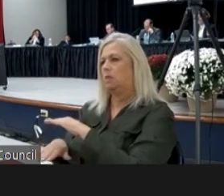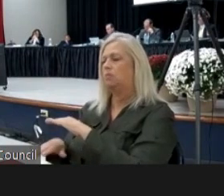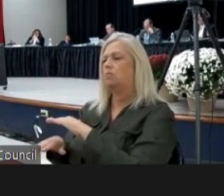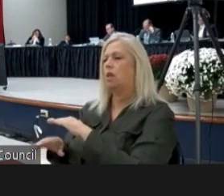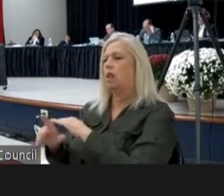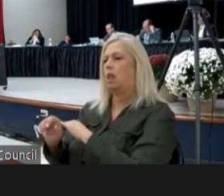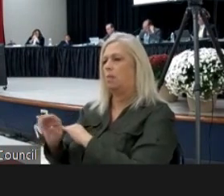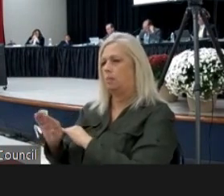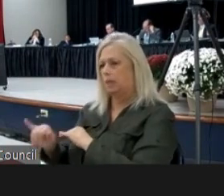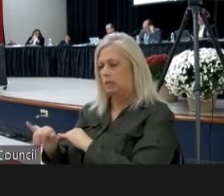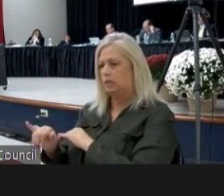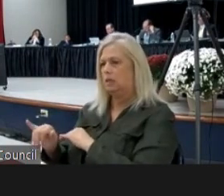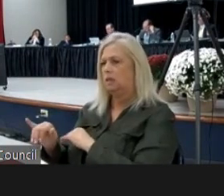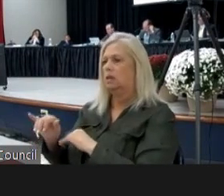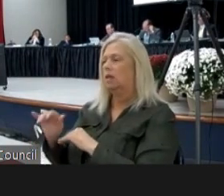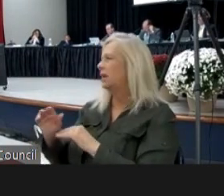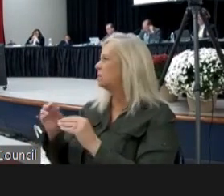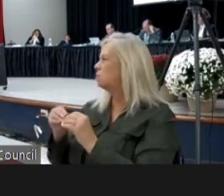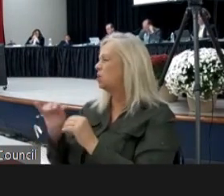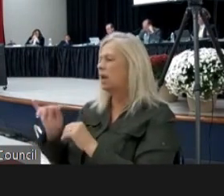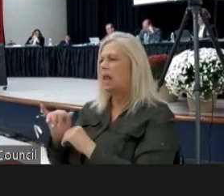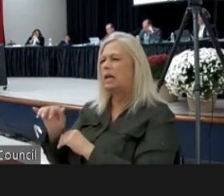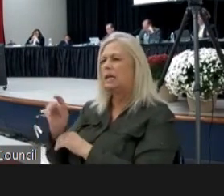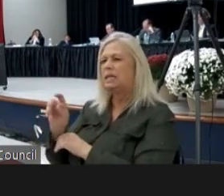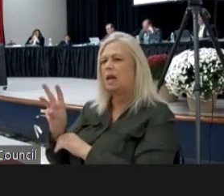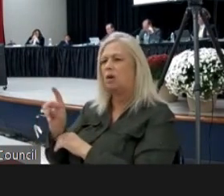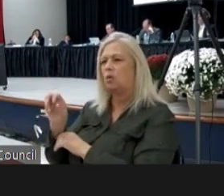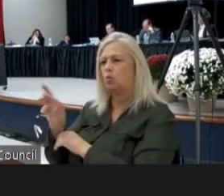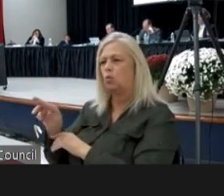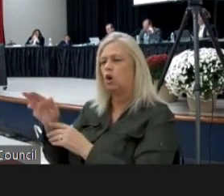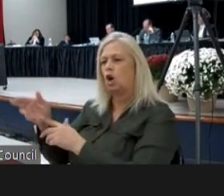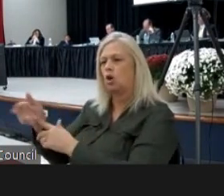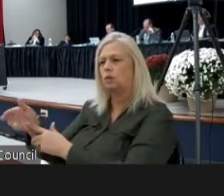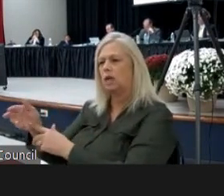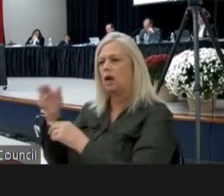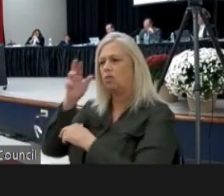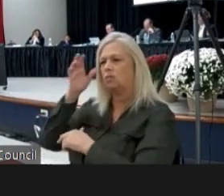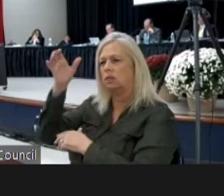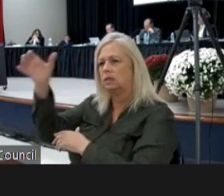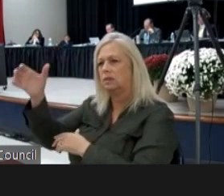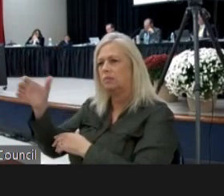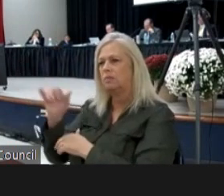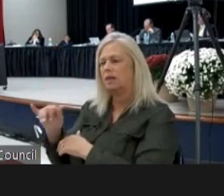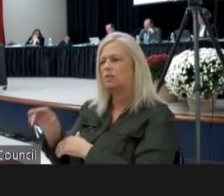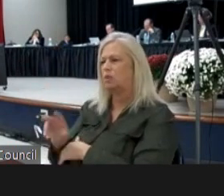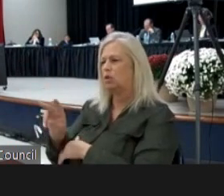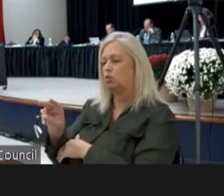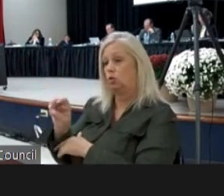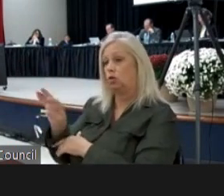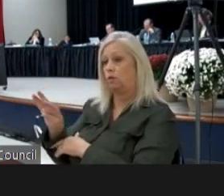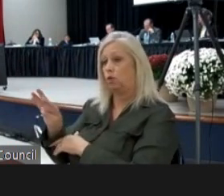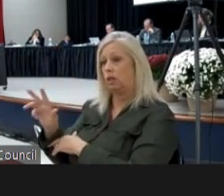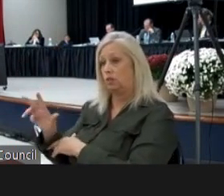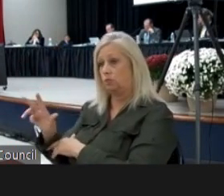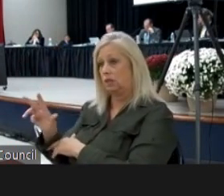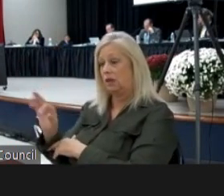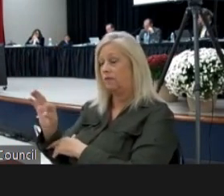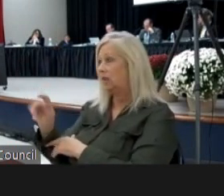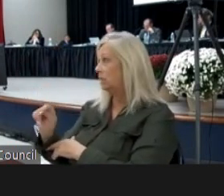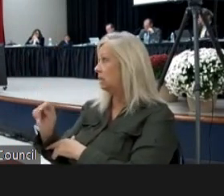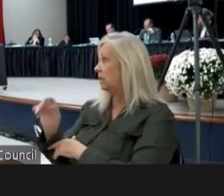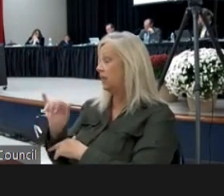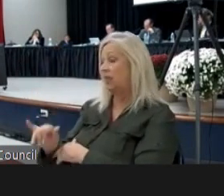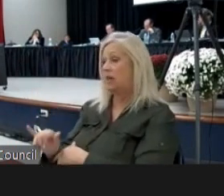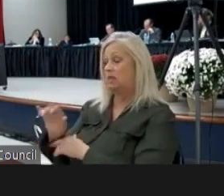lobby is on the bottom. This is more of a tower hotel concept, and this goes up to about 243 feet. So this is the